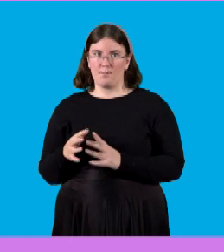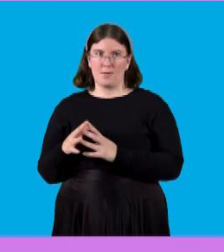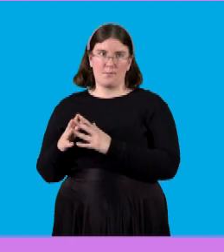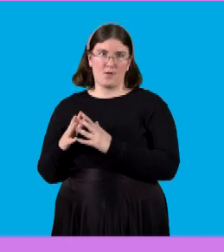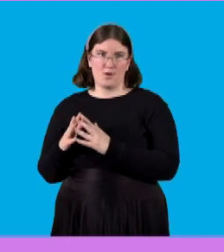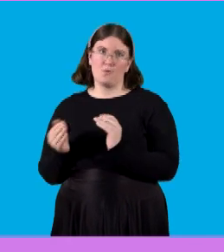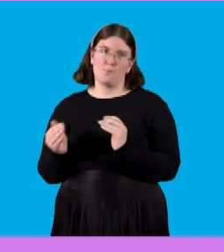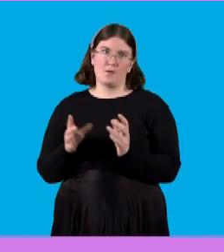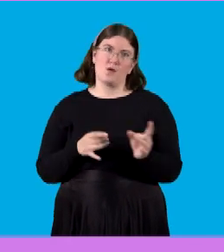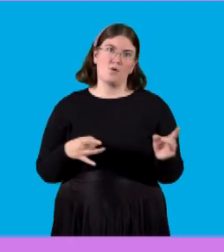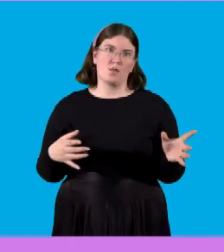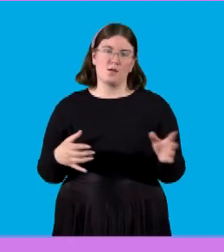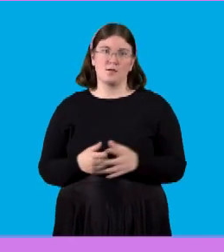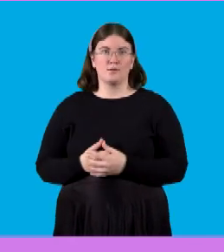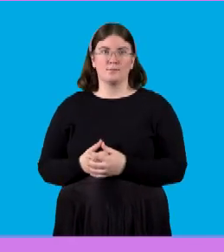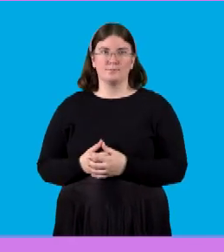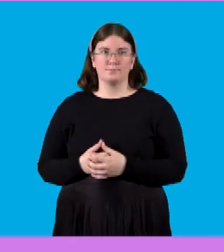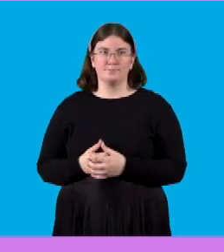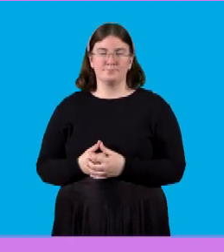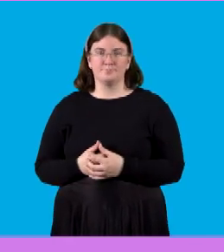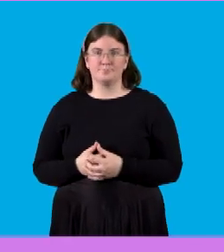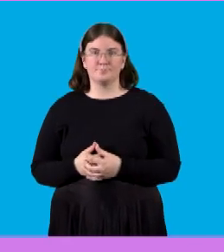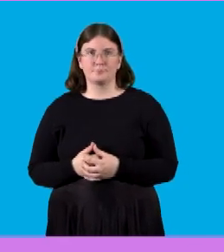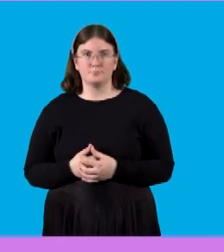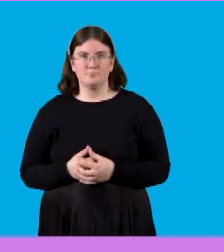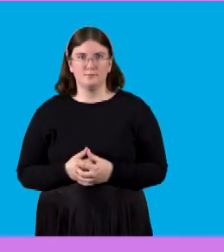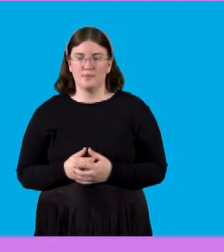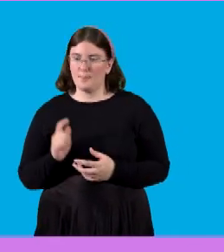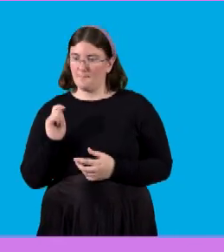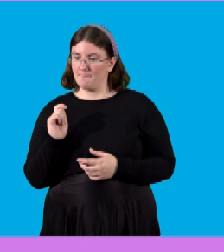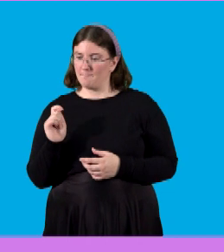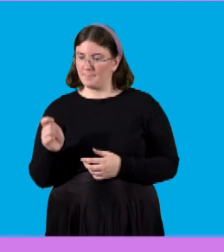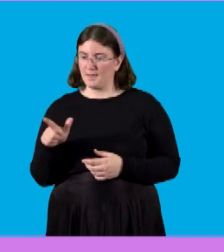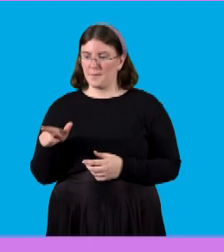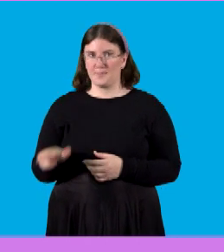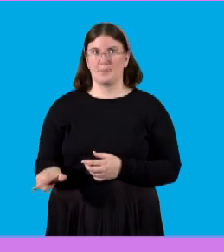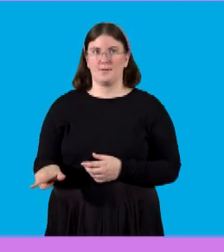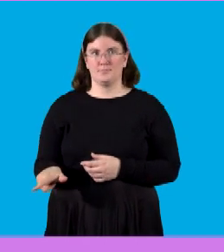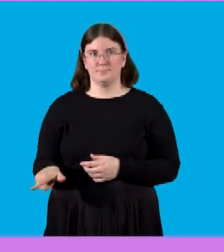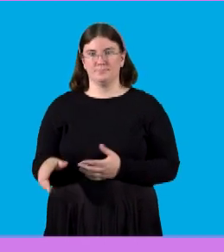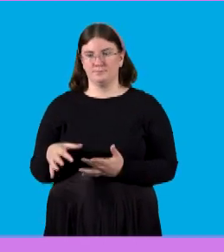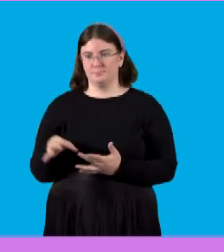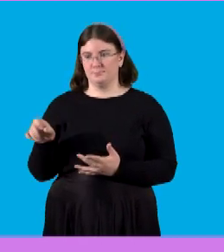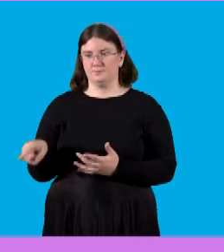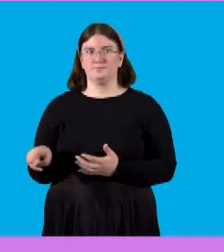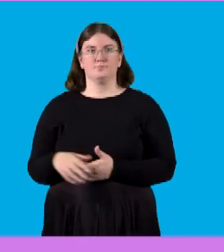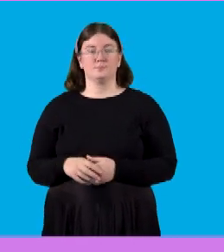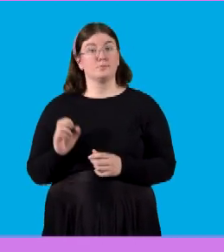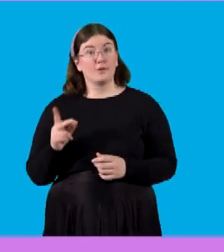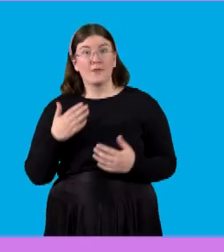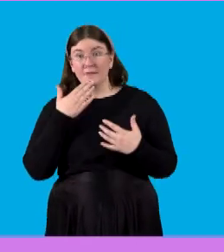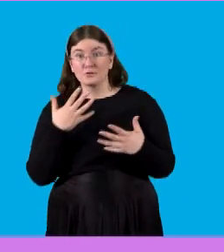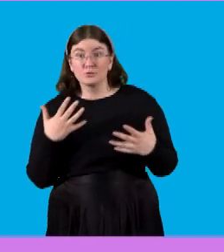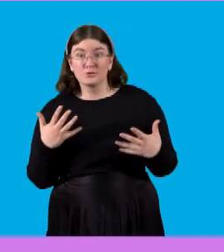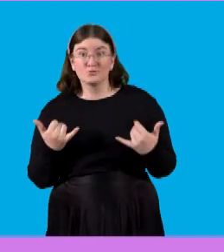she buys her handbag, right? She will pay less if she chooses this option.